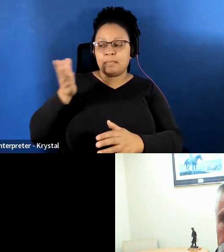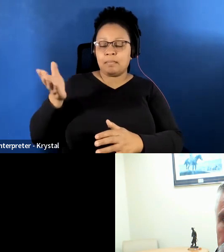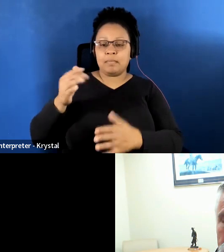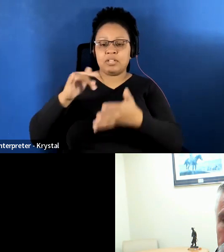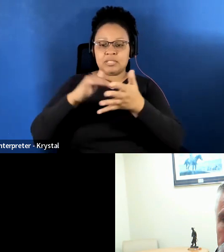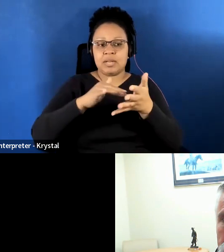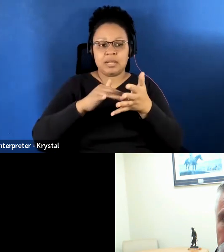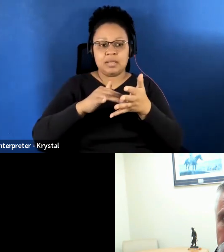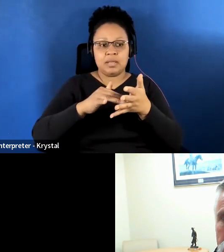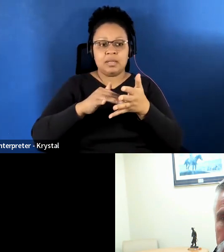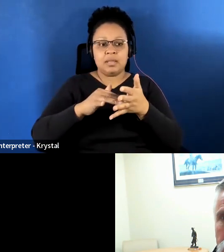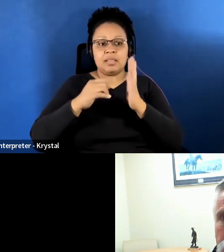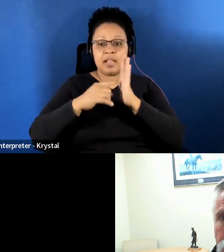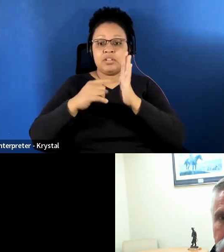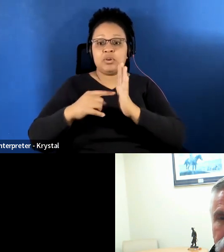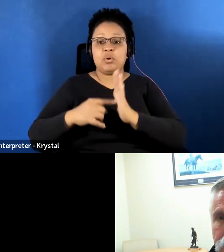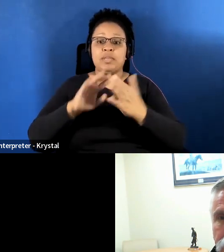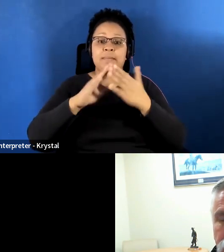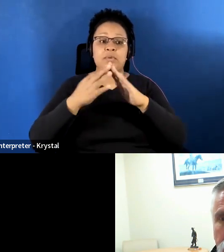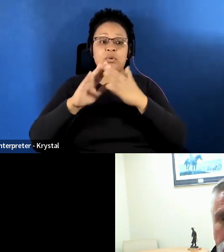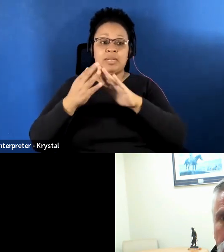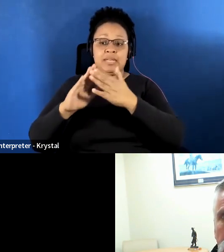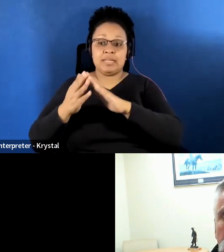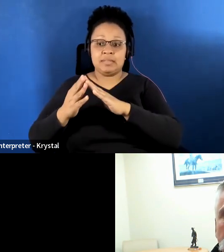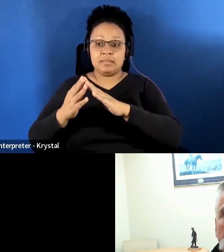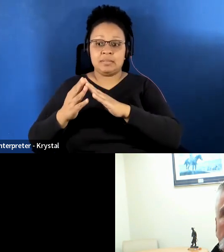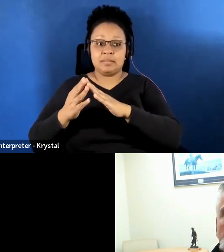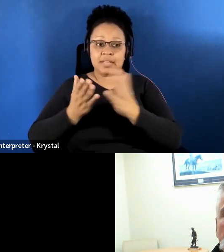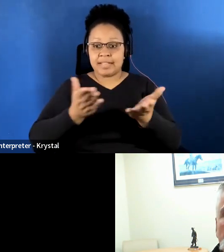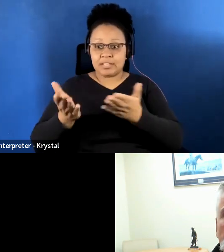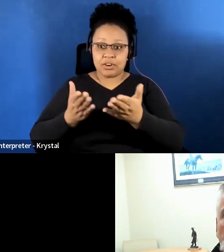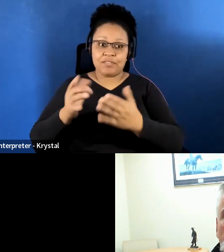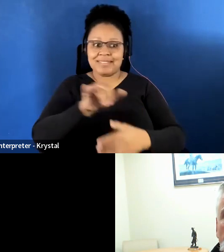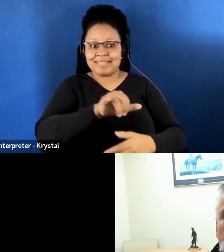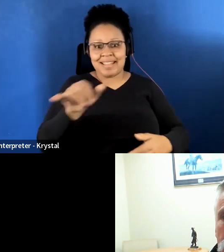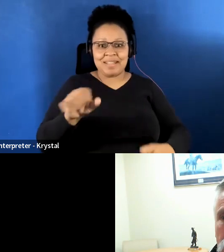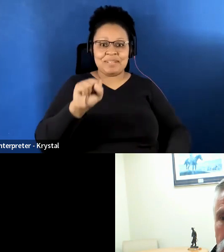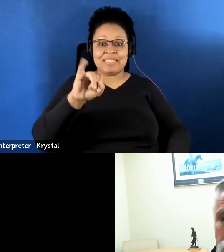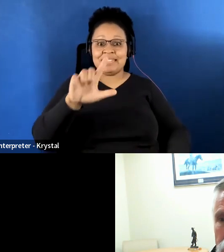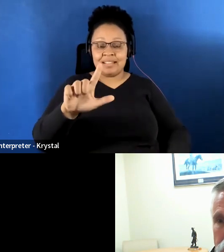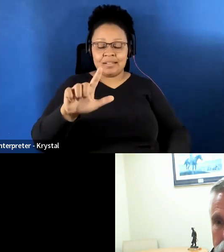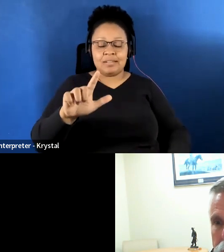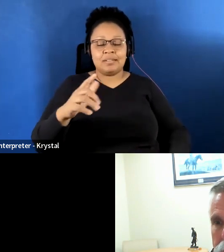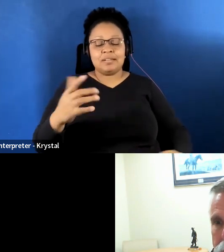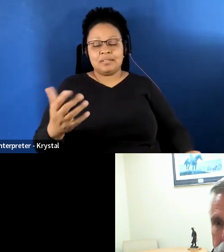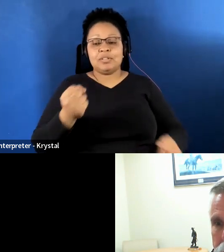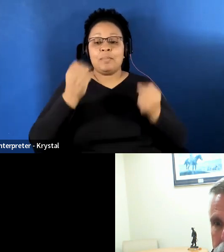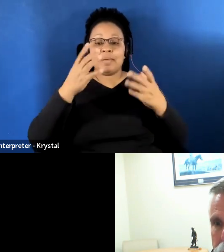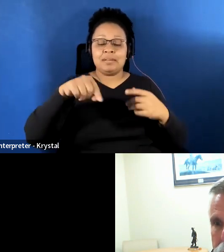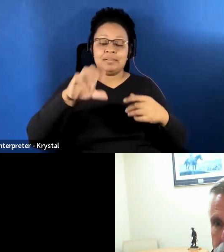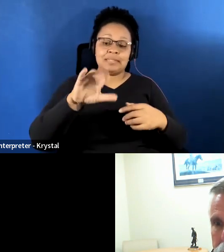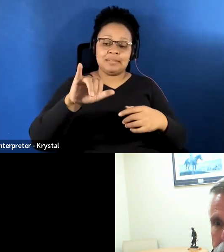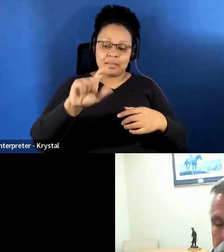they are representative of the communities that they serve, much like CILs. And so a lot of them